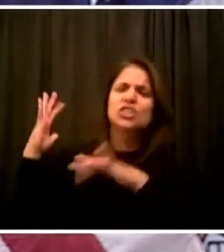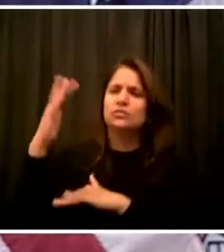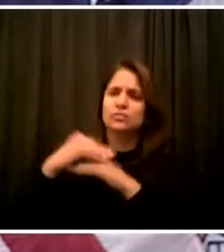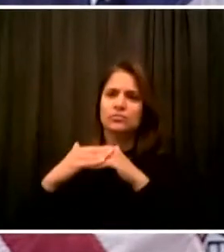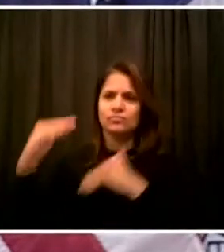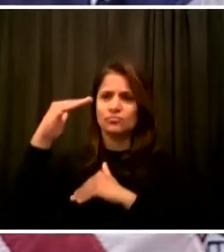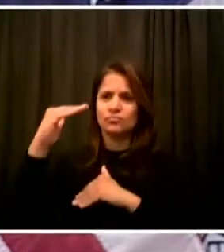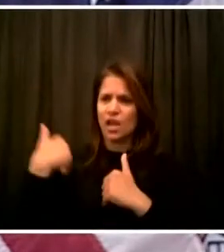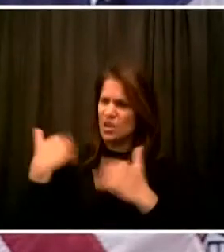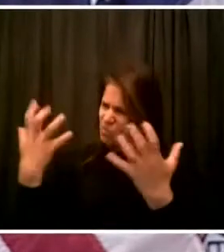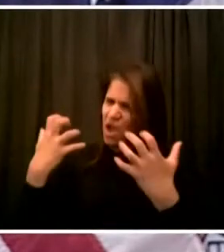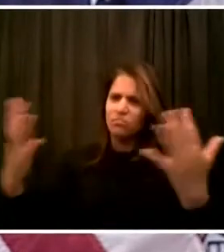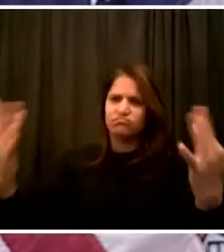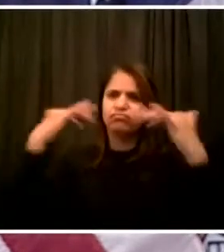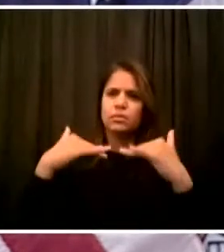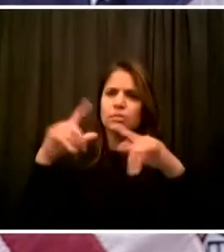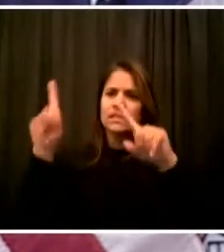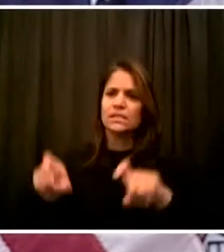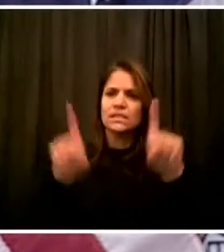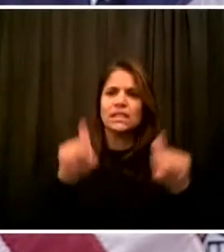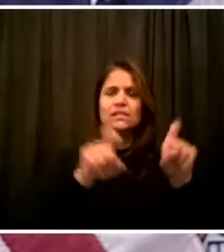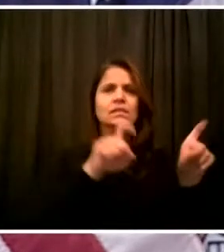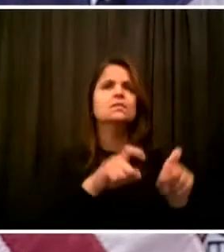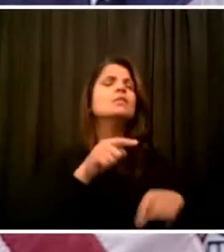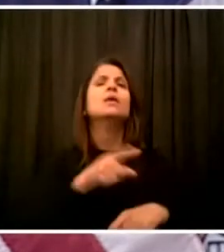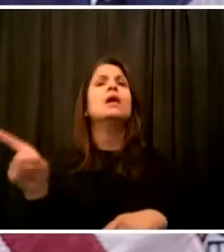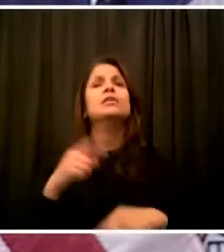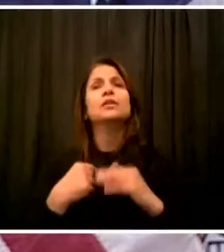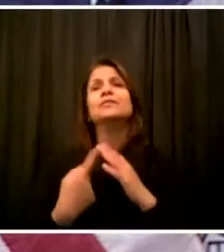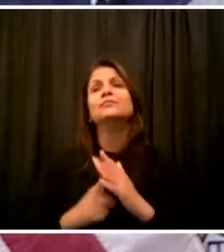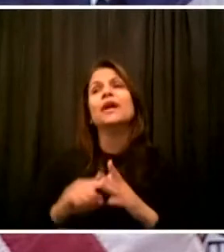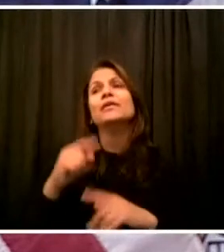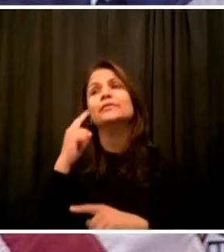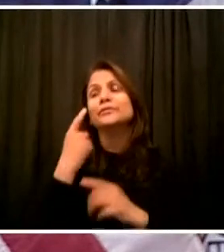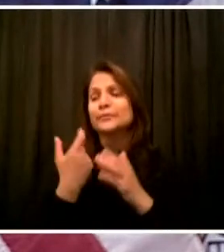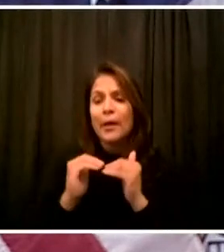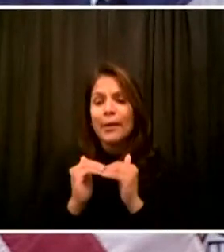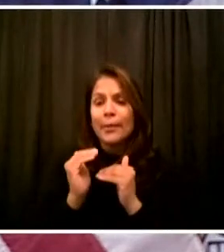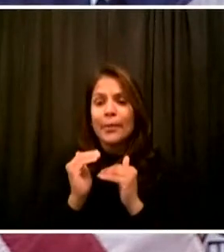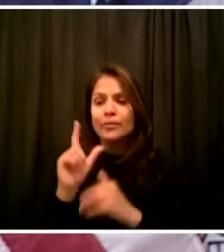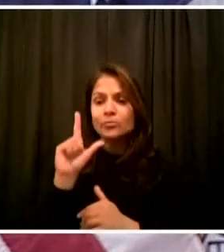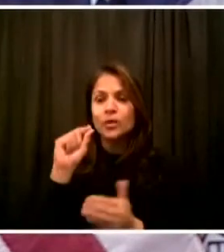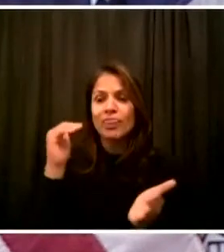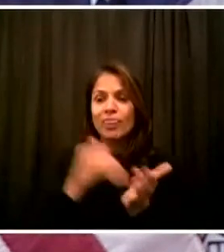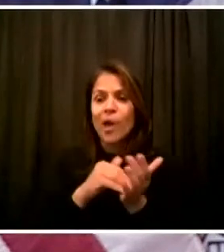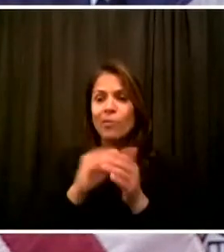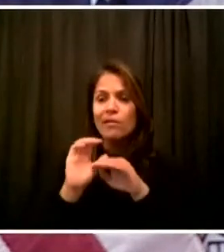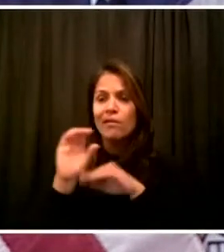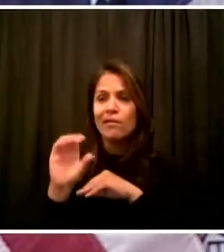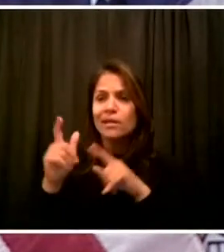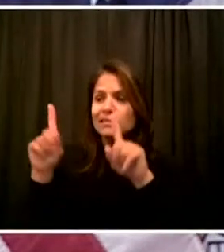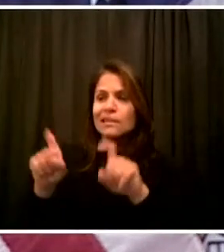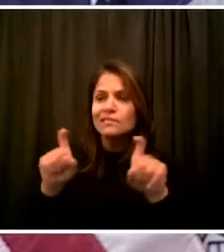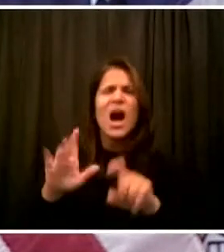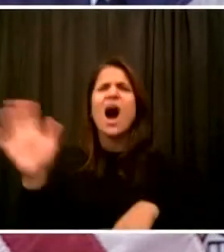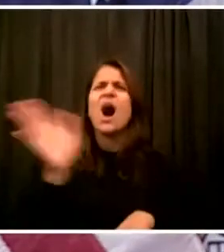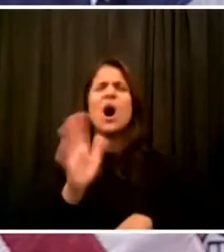be at hundreds of thousands a day. But I can't get there without the federal government. So of course I'm not satisfied. I